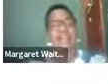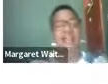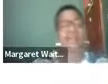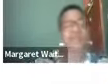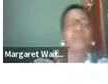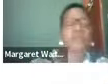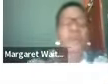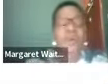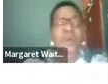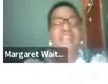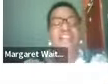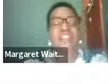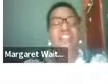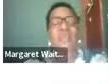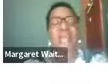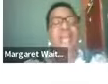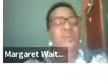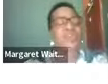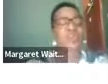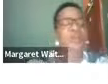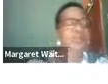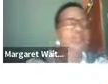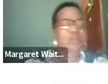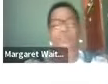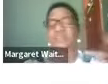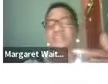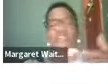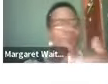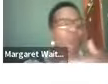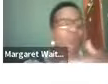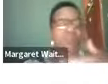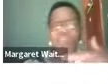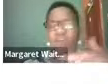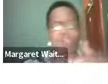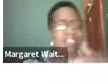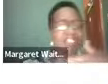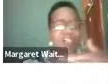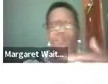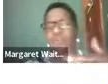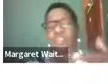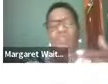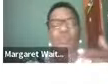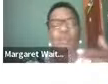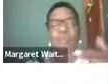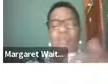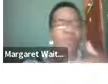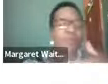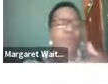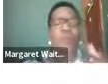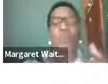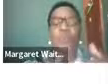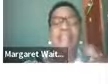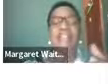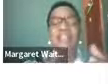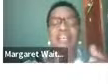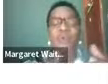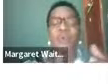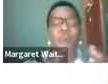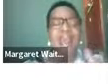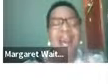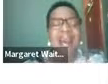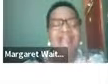490,000 young people that we are not sure whether they went to private school, private colleges, or they went to abroad, or where did